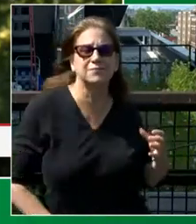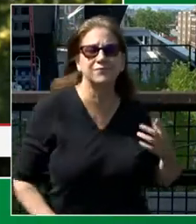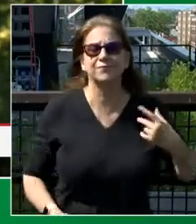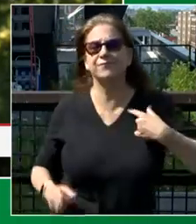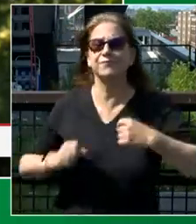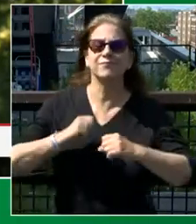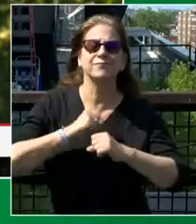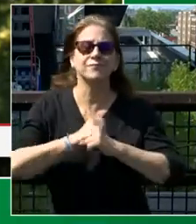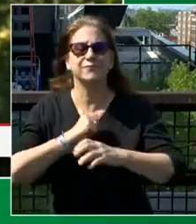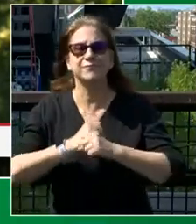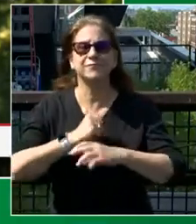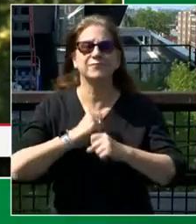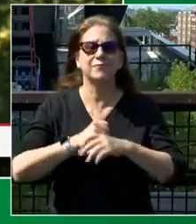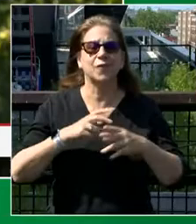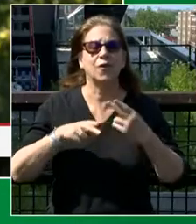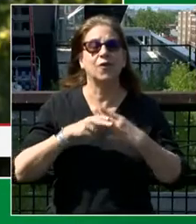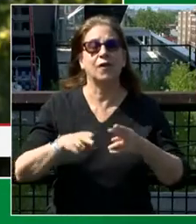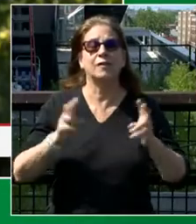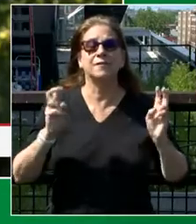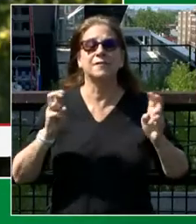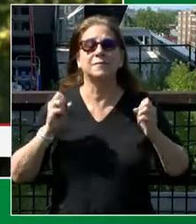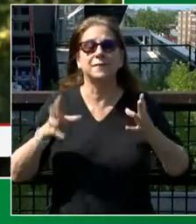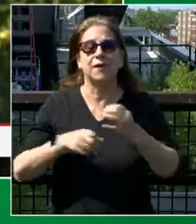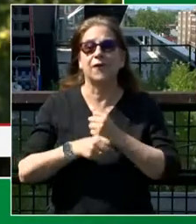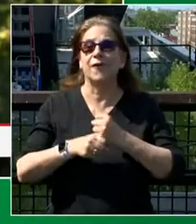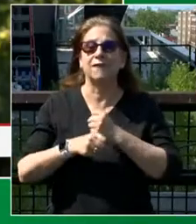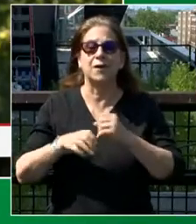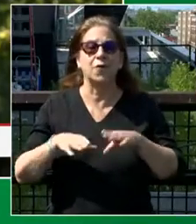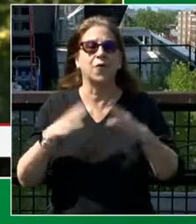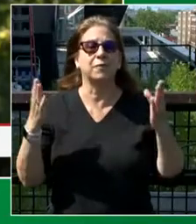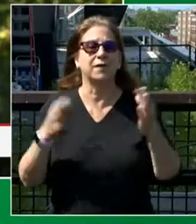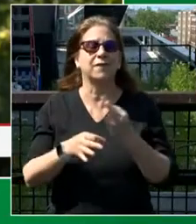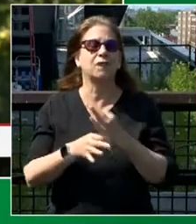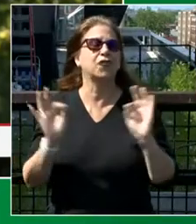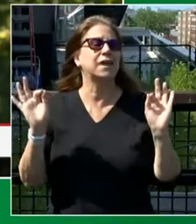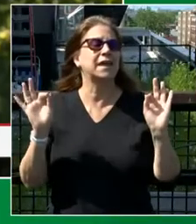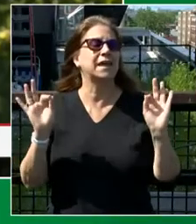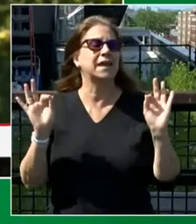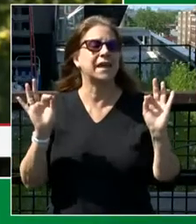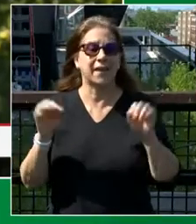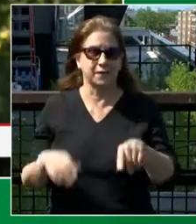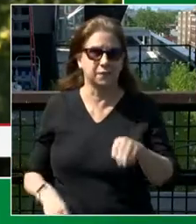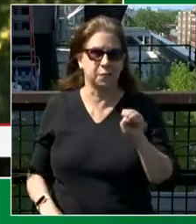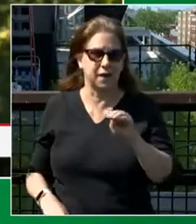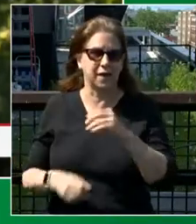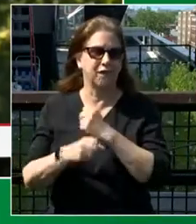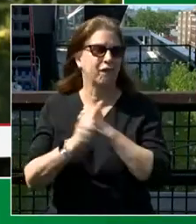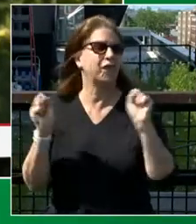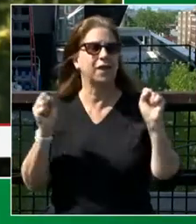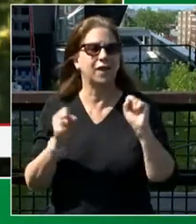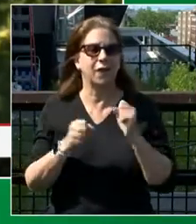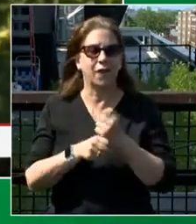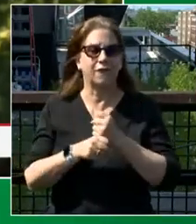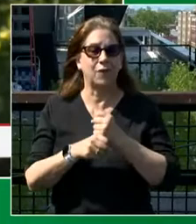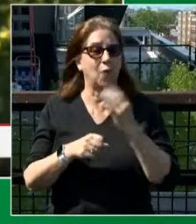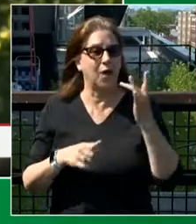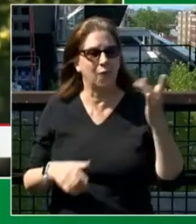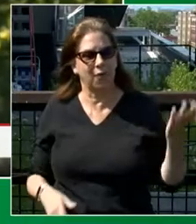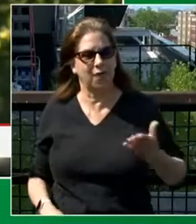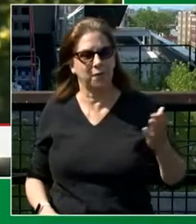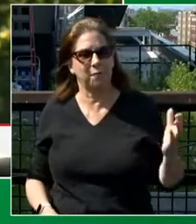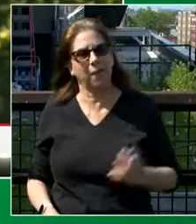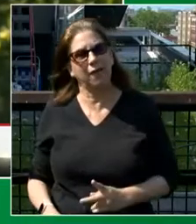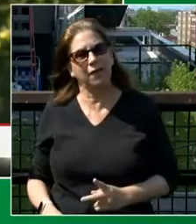Monday on us in the morning. And so we've been identifying different opportunities for employees when they come back to DC